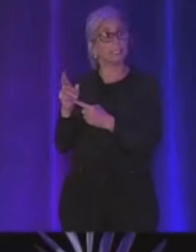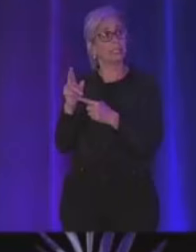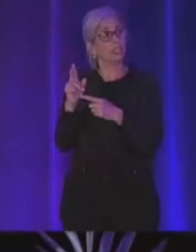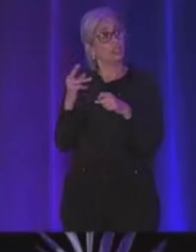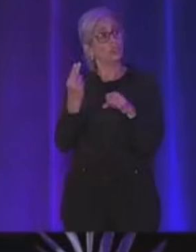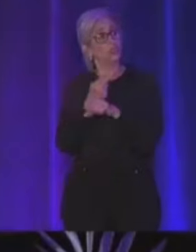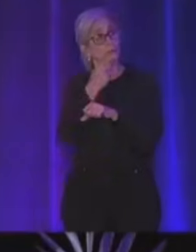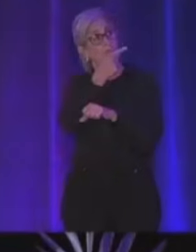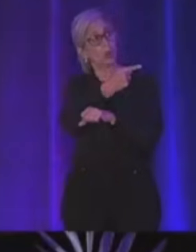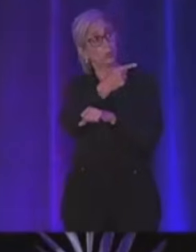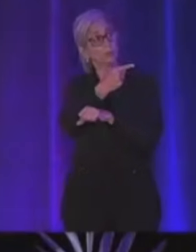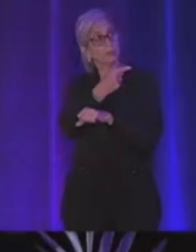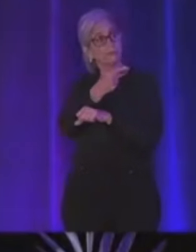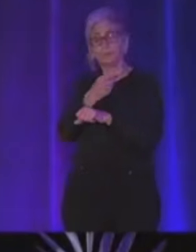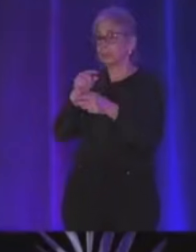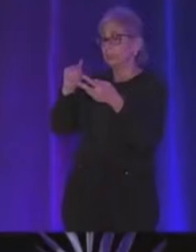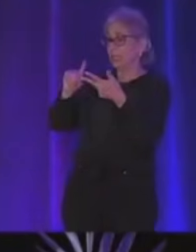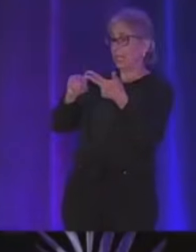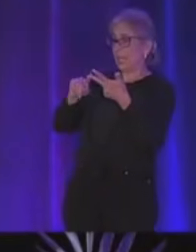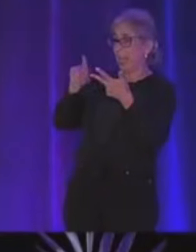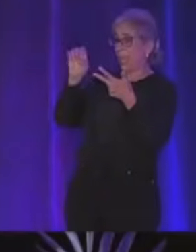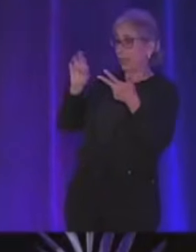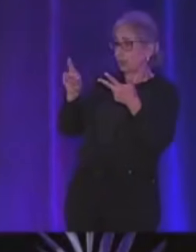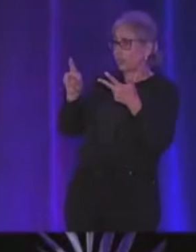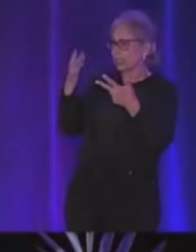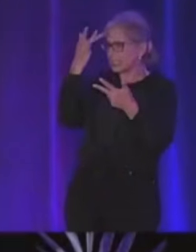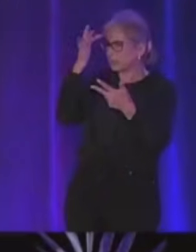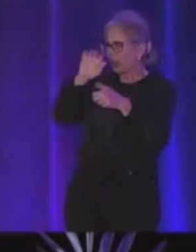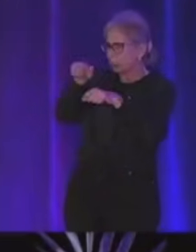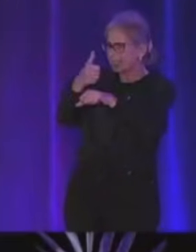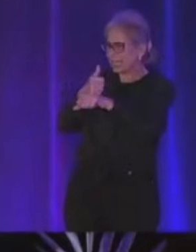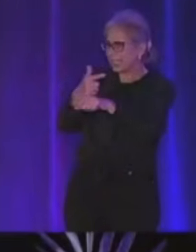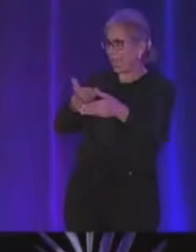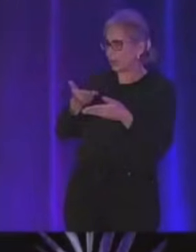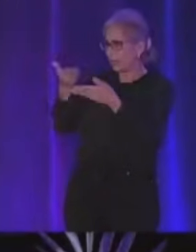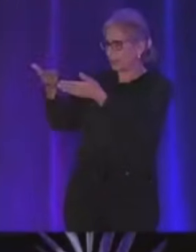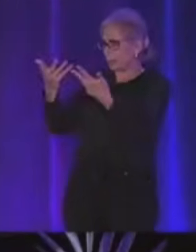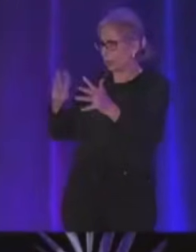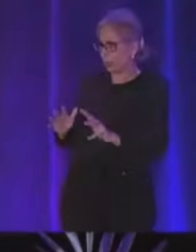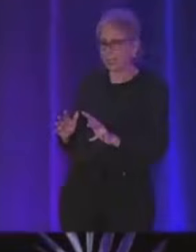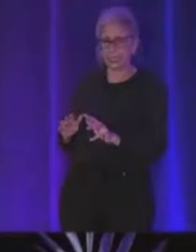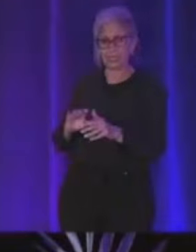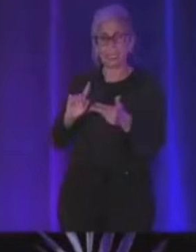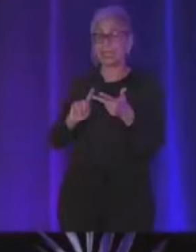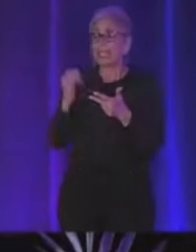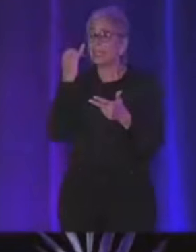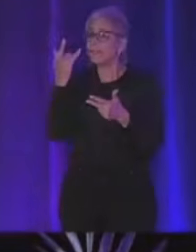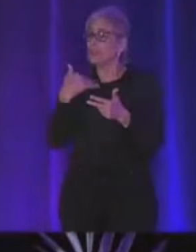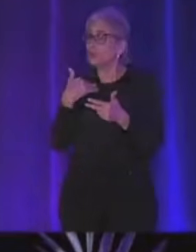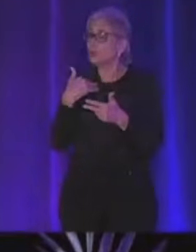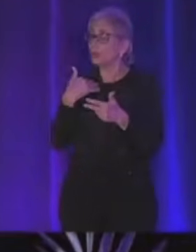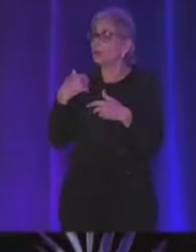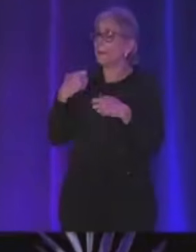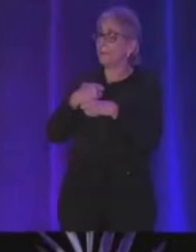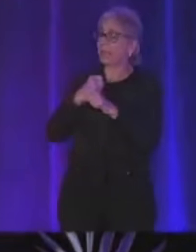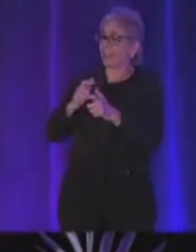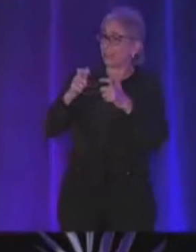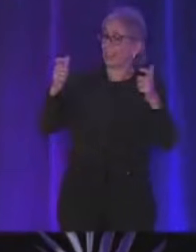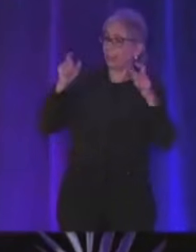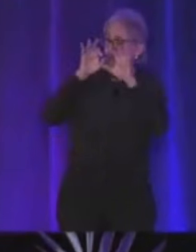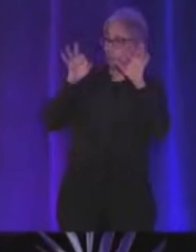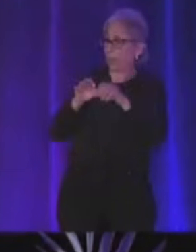config. Make sure your editor is using like smart settings, like the things I recommended. And if you happen to maintain a large framework, such as a